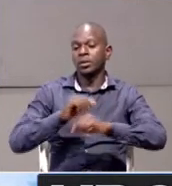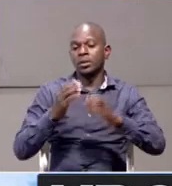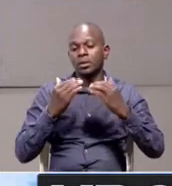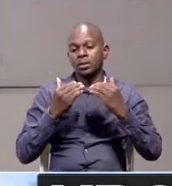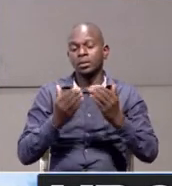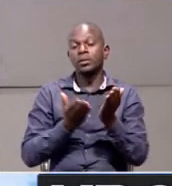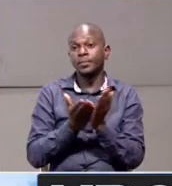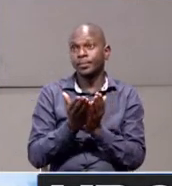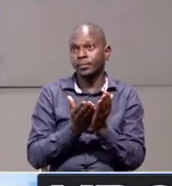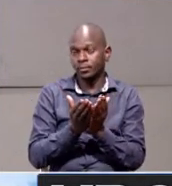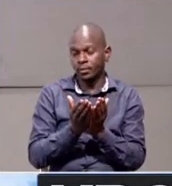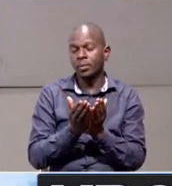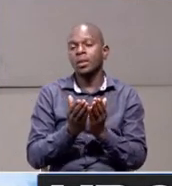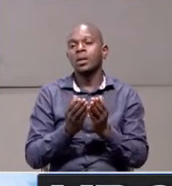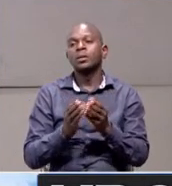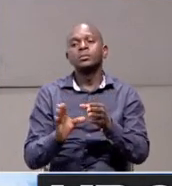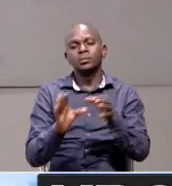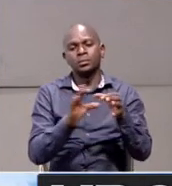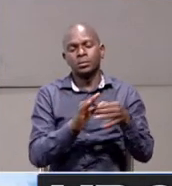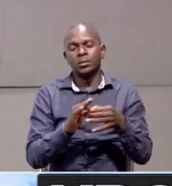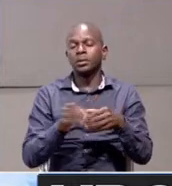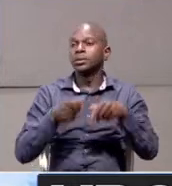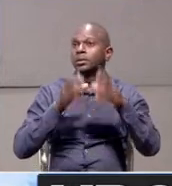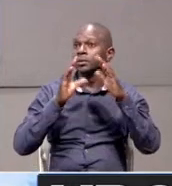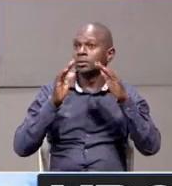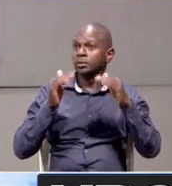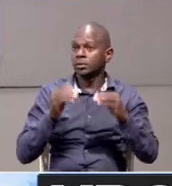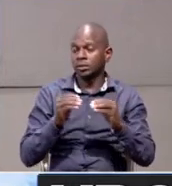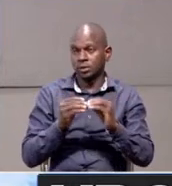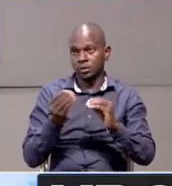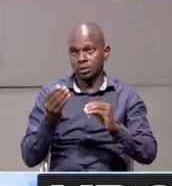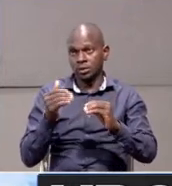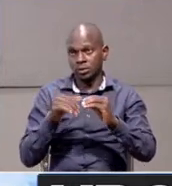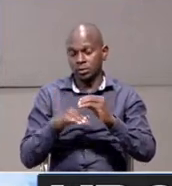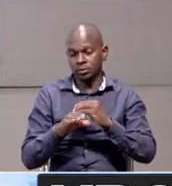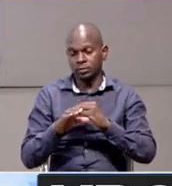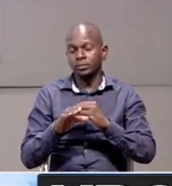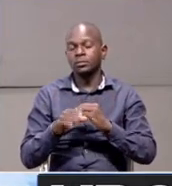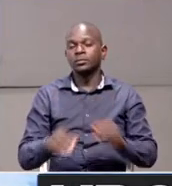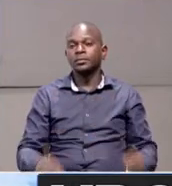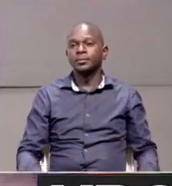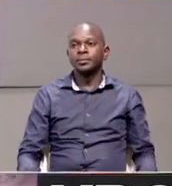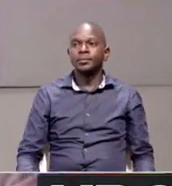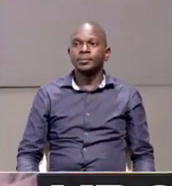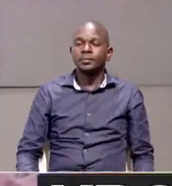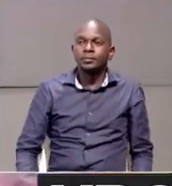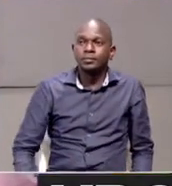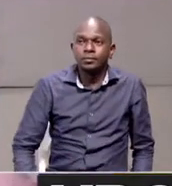Thanksgiving service, which also coincided with celebrating the Son of Divine Mercy.